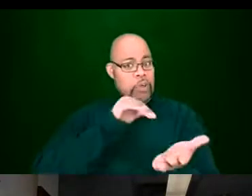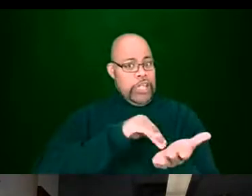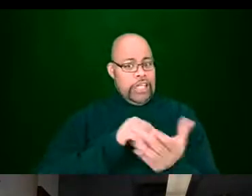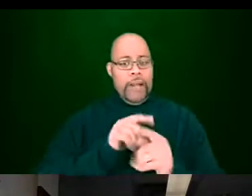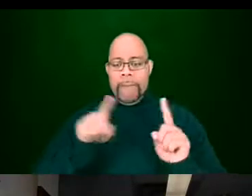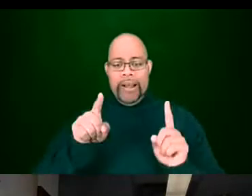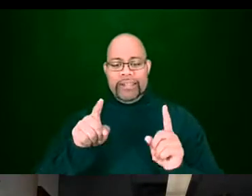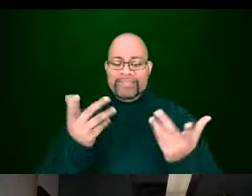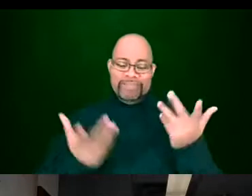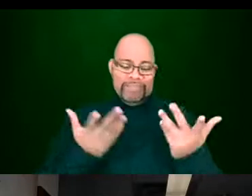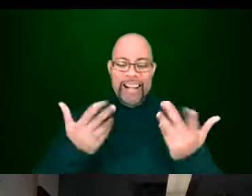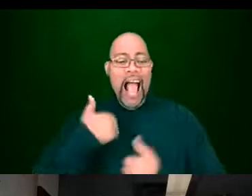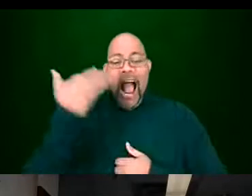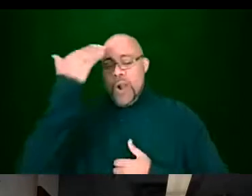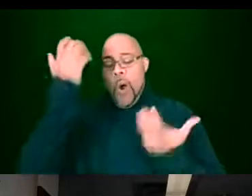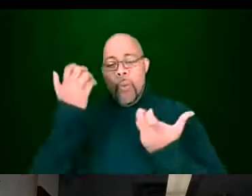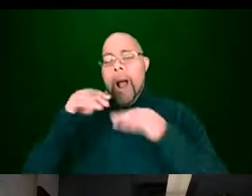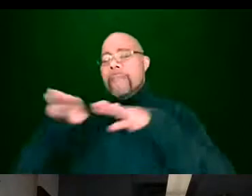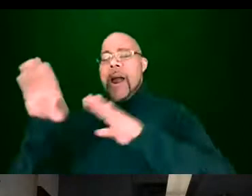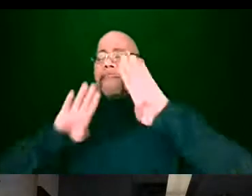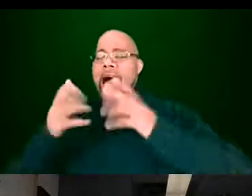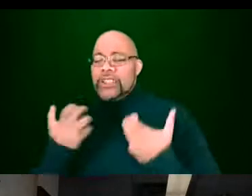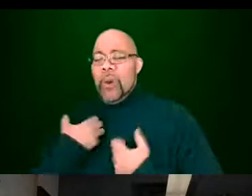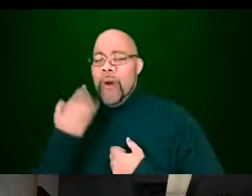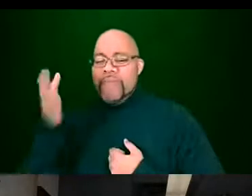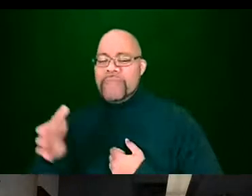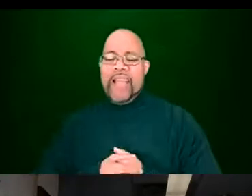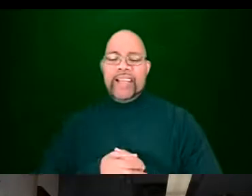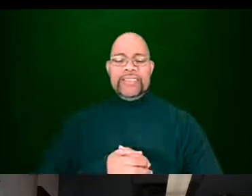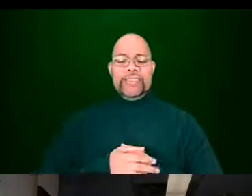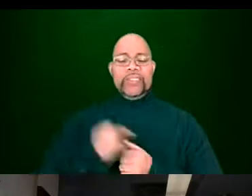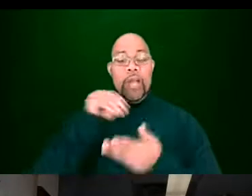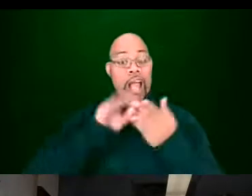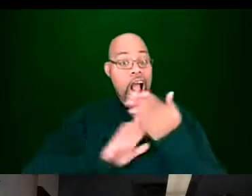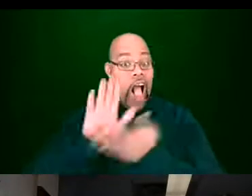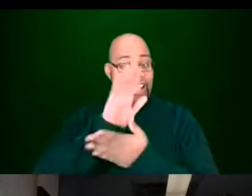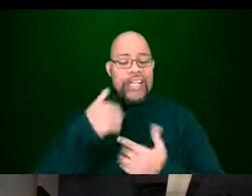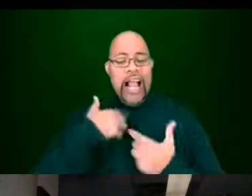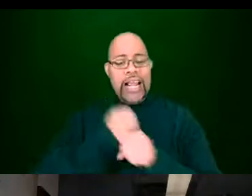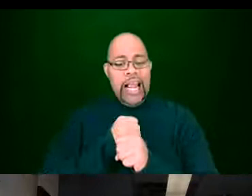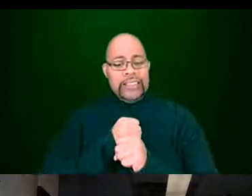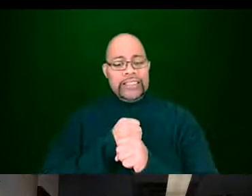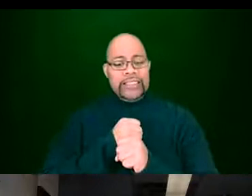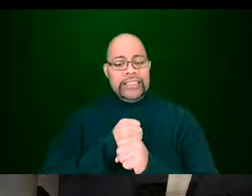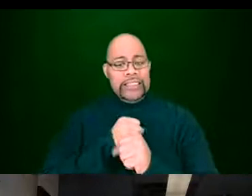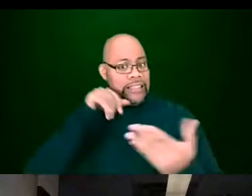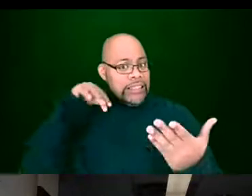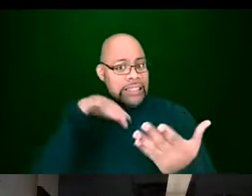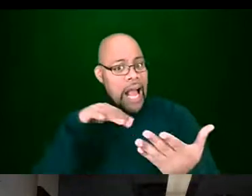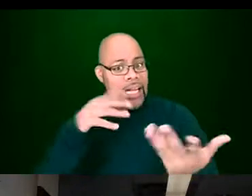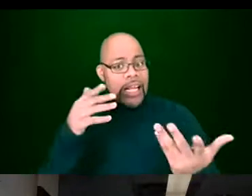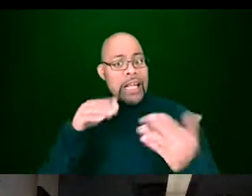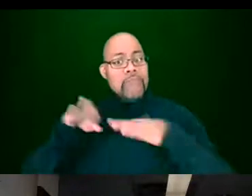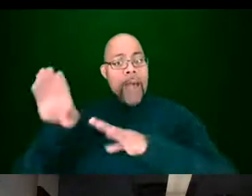but that, I knew I wanted to be a marine biologist. So in college, I got to study